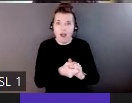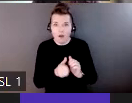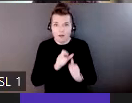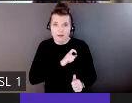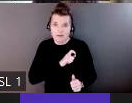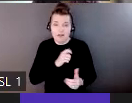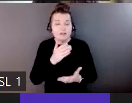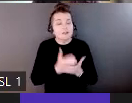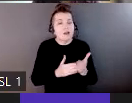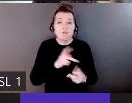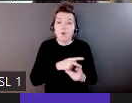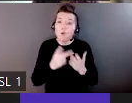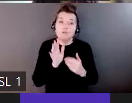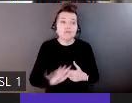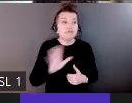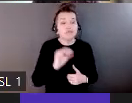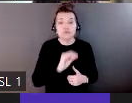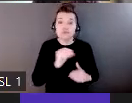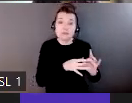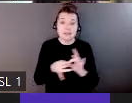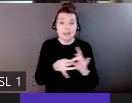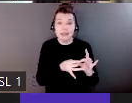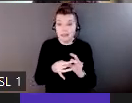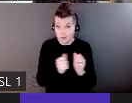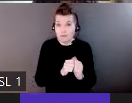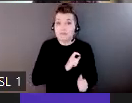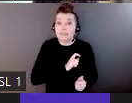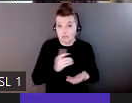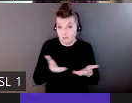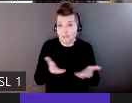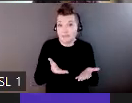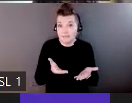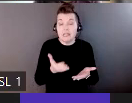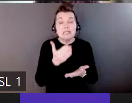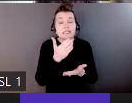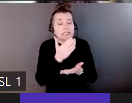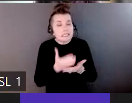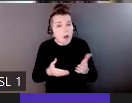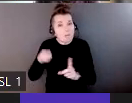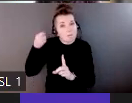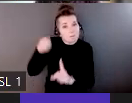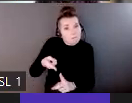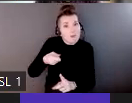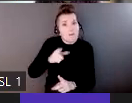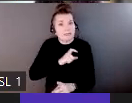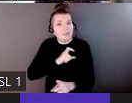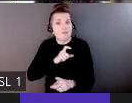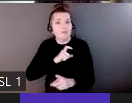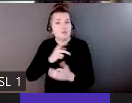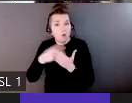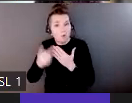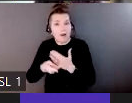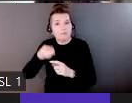that liaise with police services. There is dedicated social work and police officer programs. There's one in Durham.